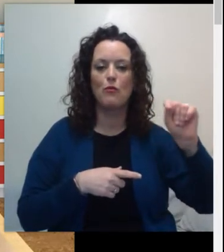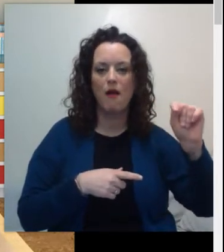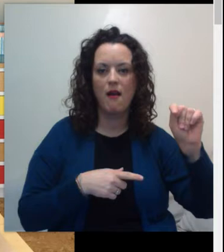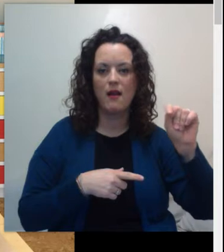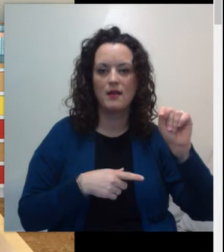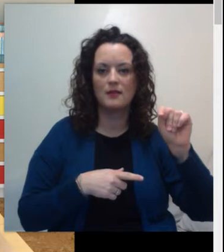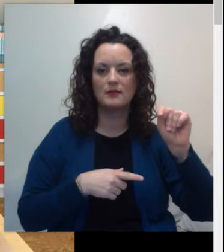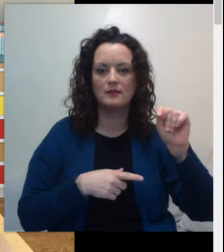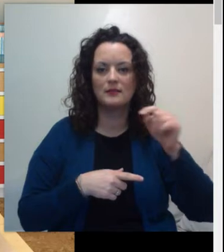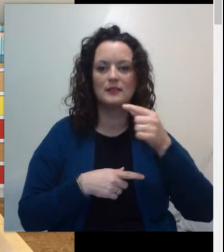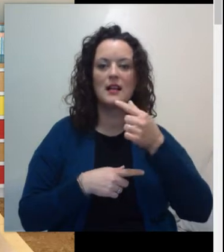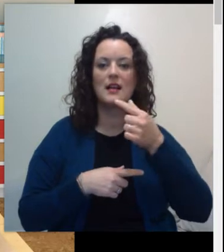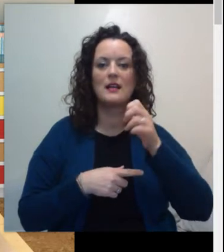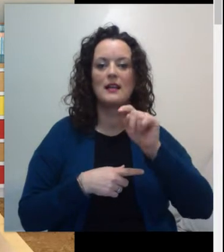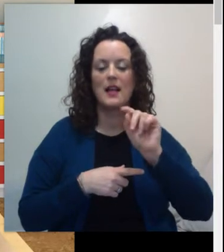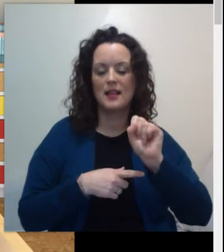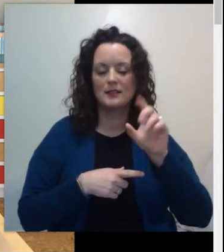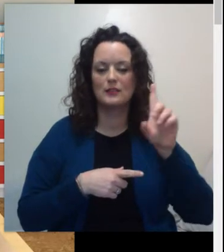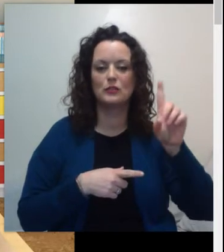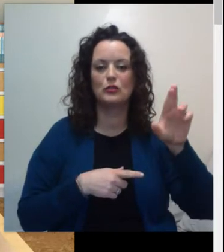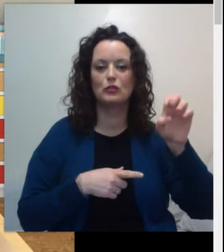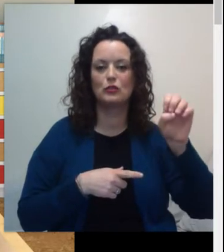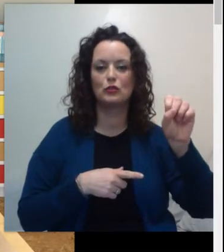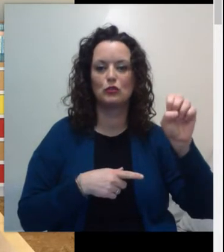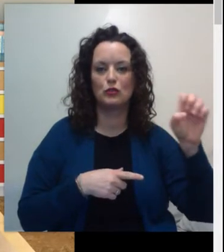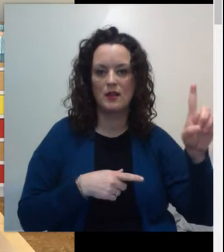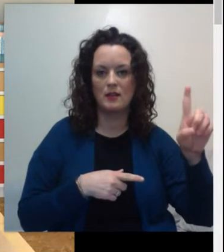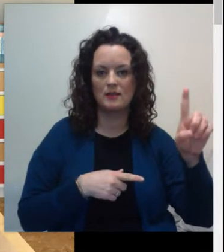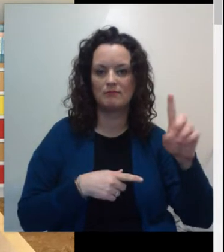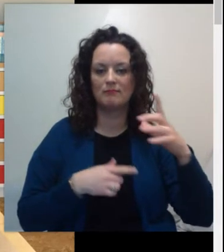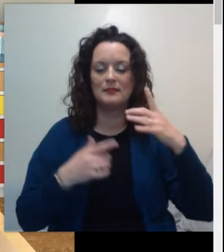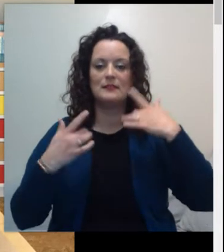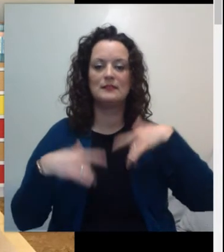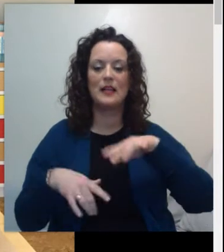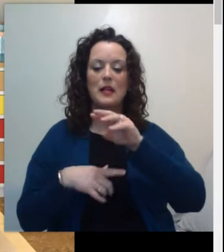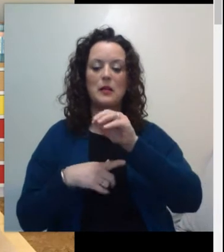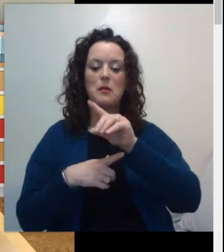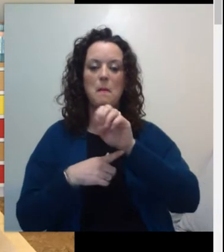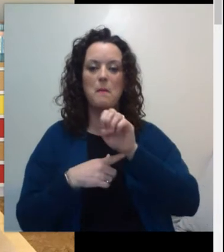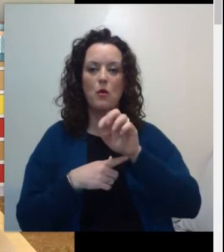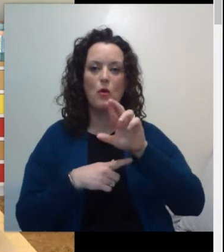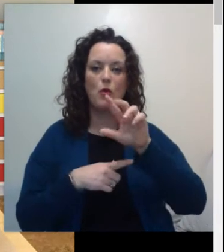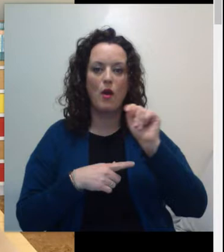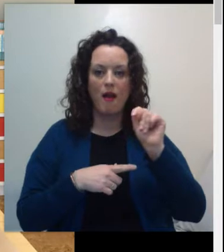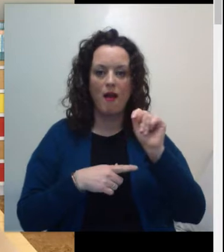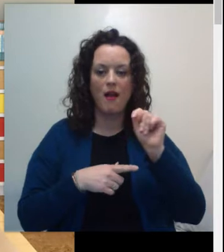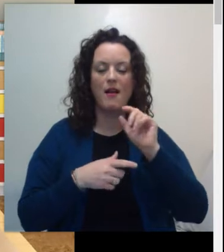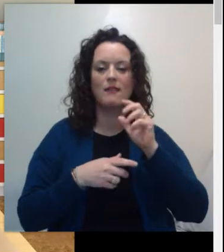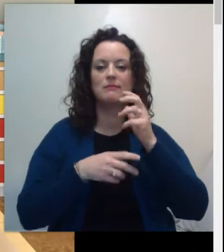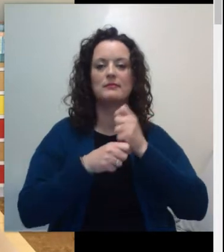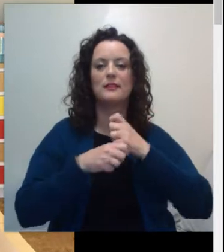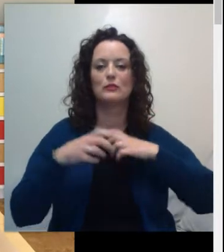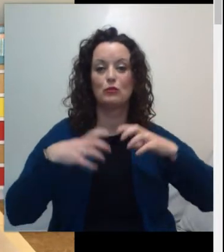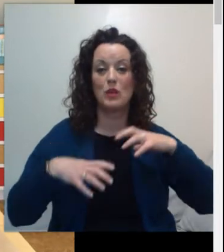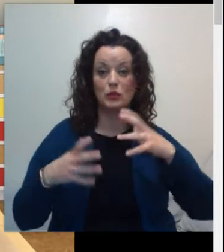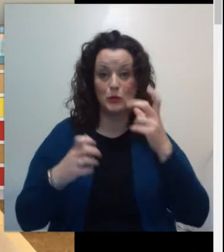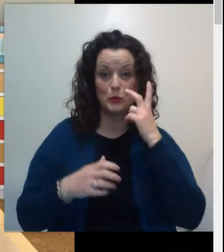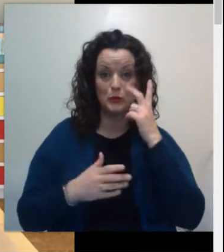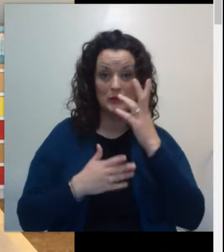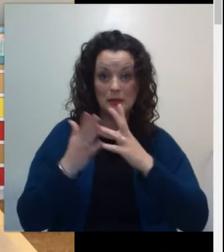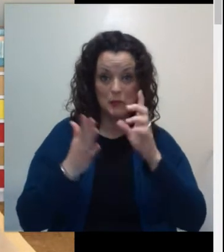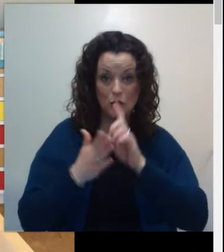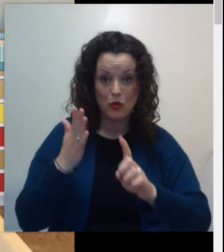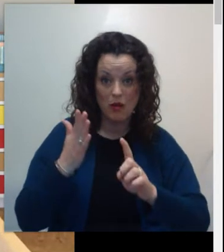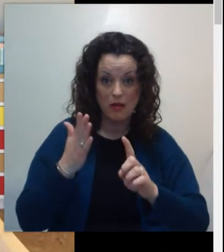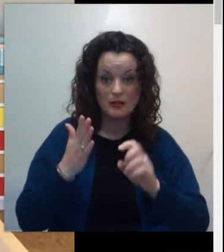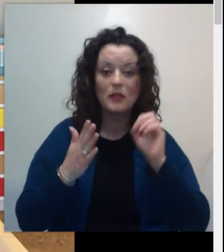of the originals and some of the drawings from Naked Mole Rat Gets Dressed? And then maybe we'll learn how to do some of the drawings. All right, so I'm going to be going all